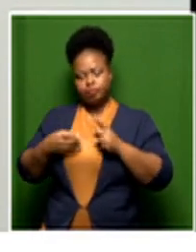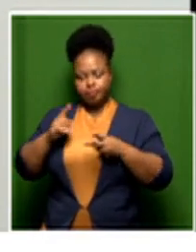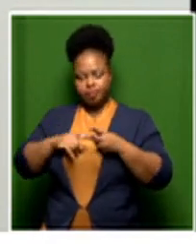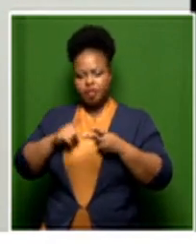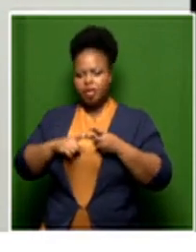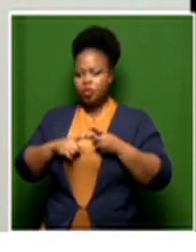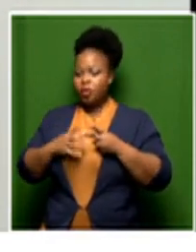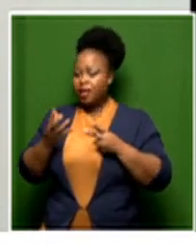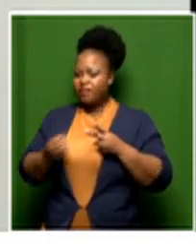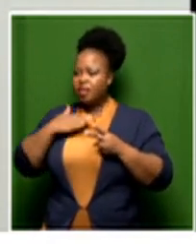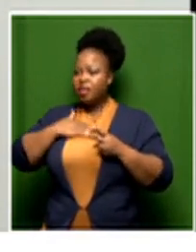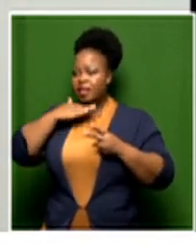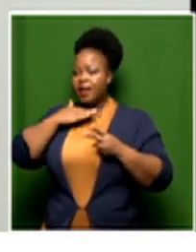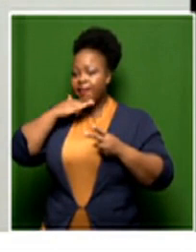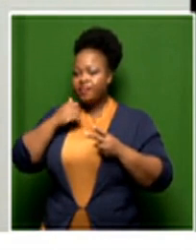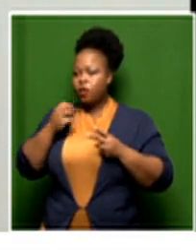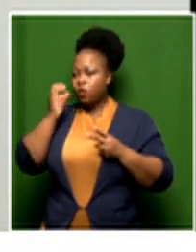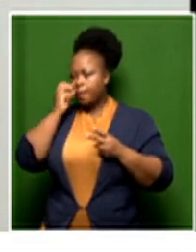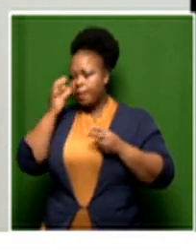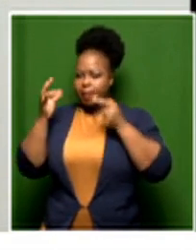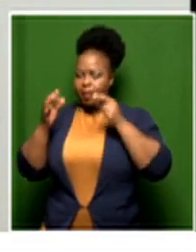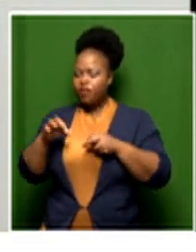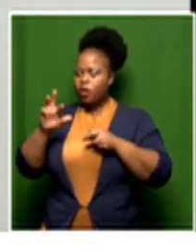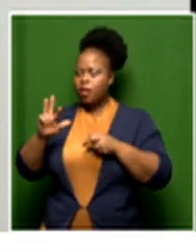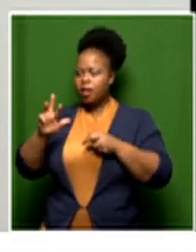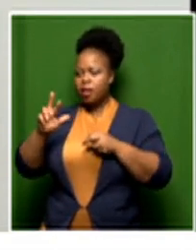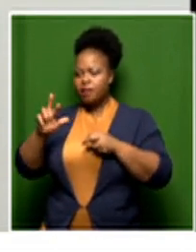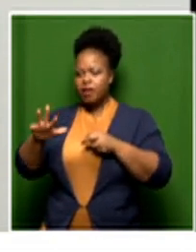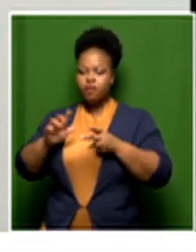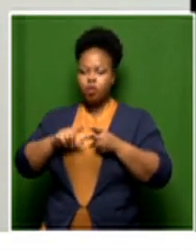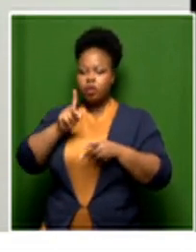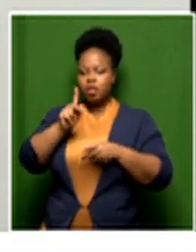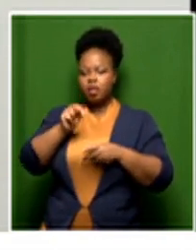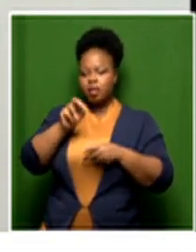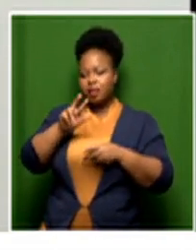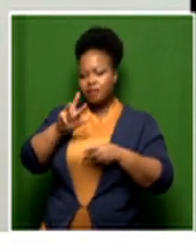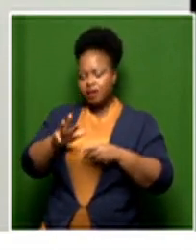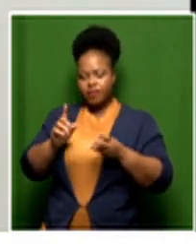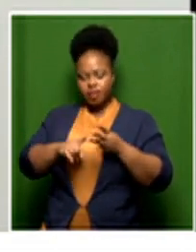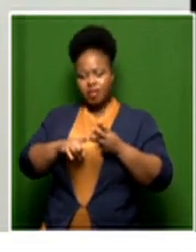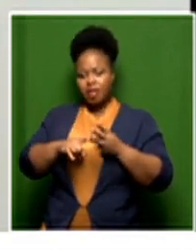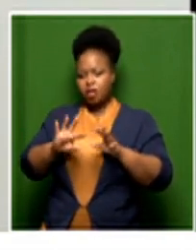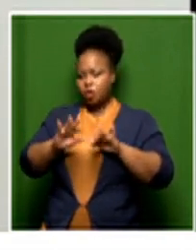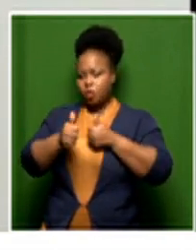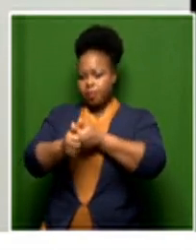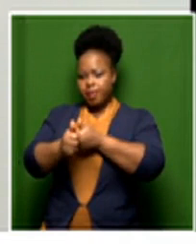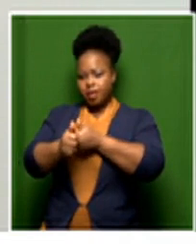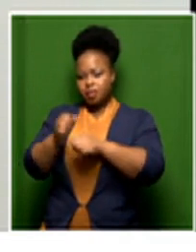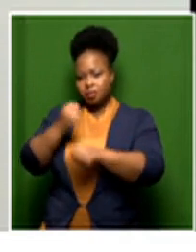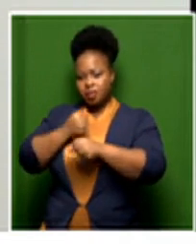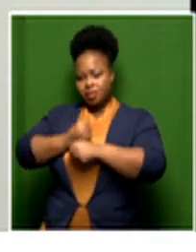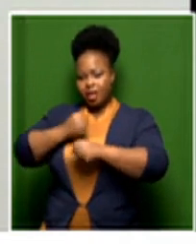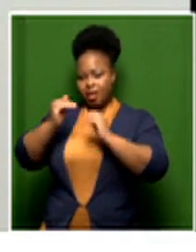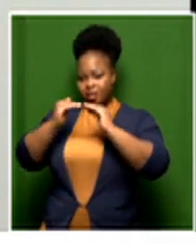the filtration efficiency, which is either N95 or KN95? Do they have the compliance standard that the particular